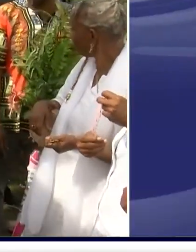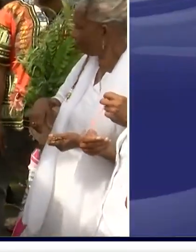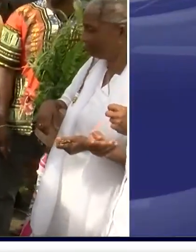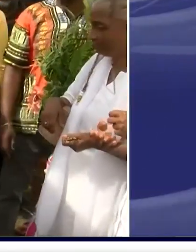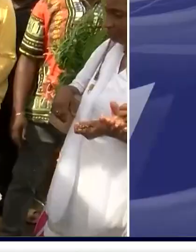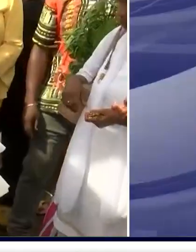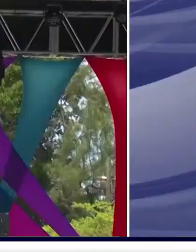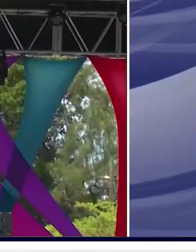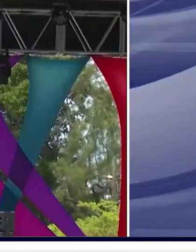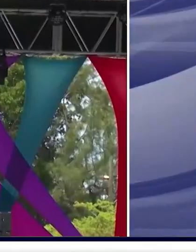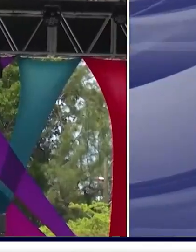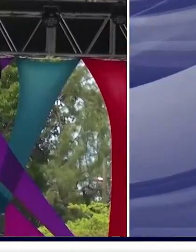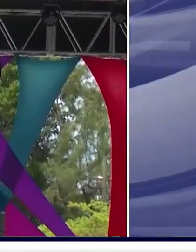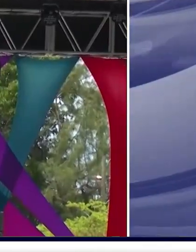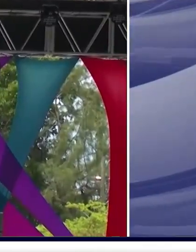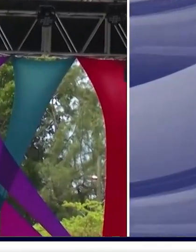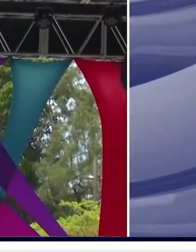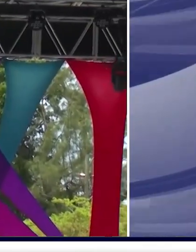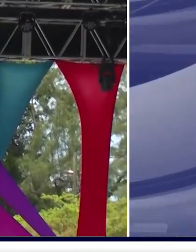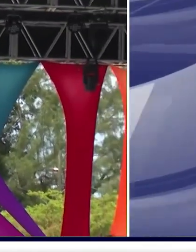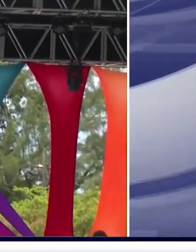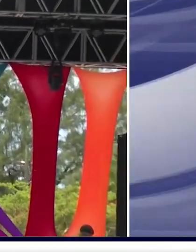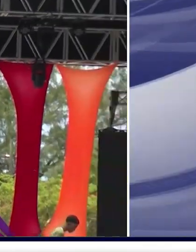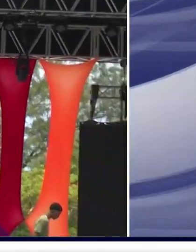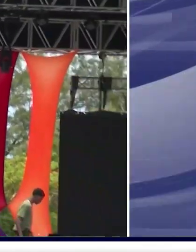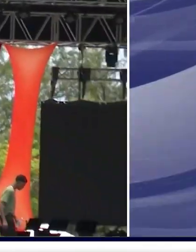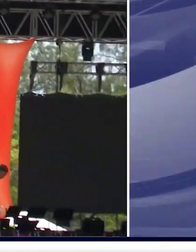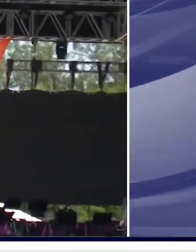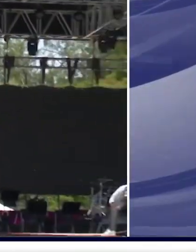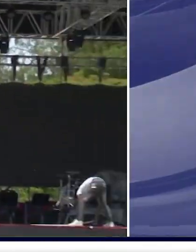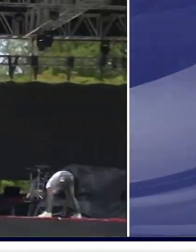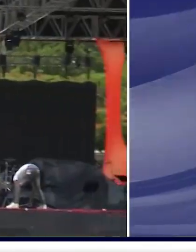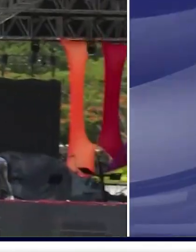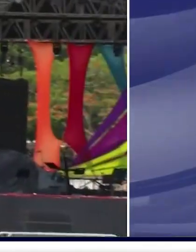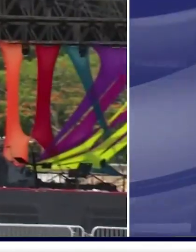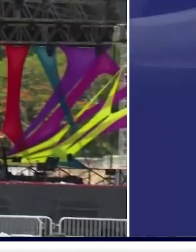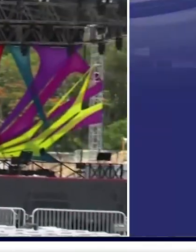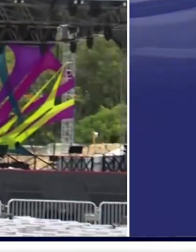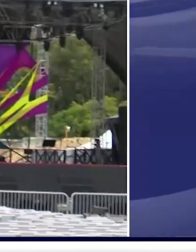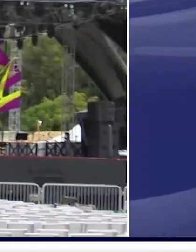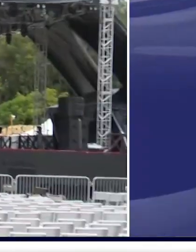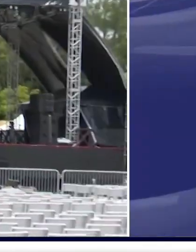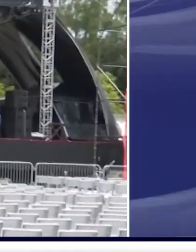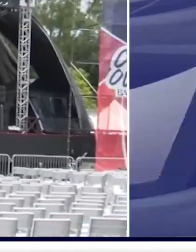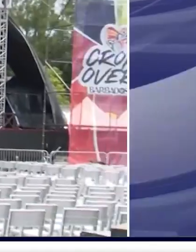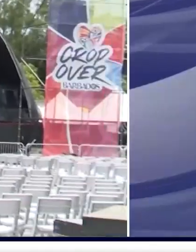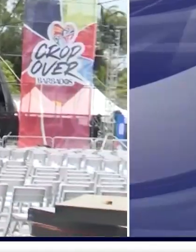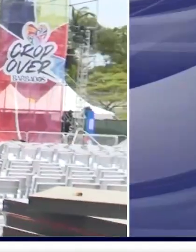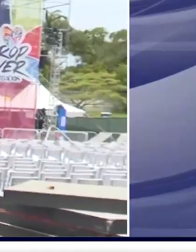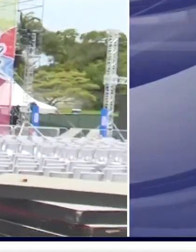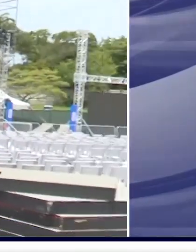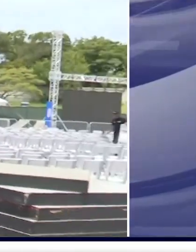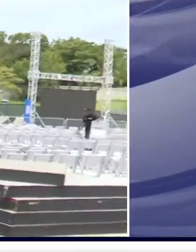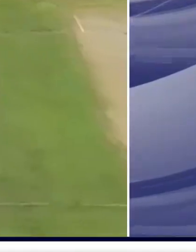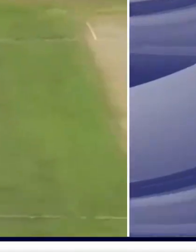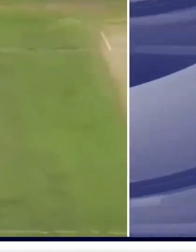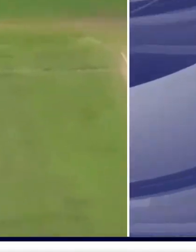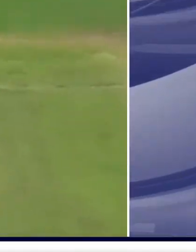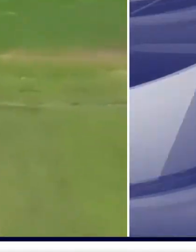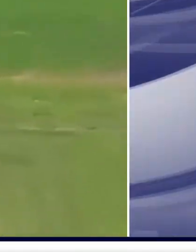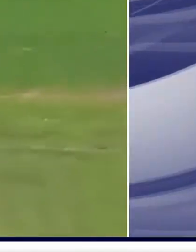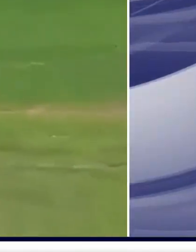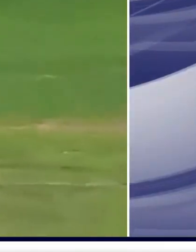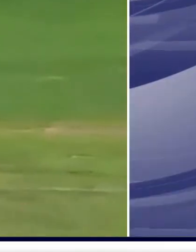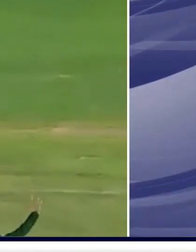here. A sold-out 2025 courtesy Pic-O-De-Crop Finals competition to start in just an hour. And